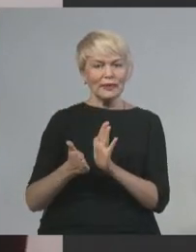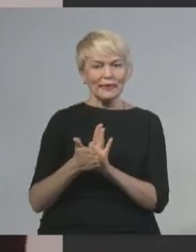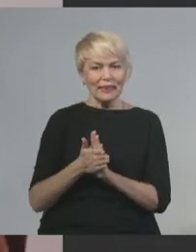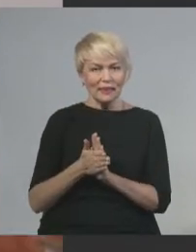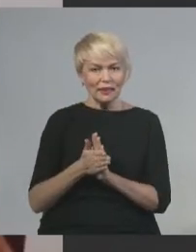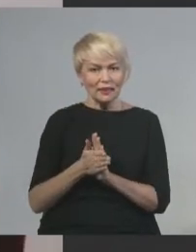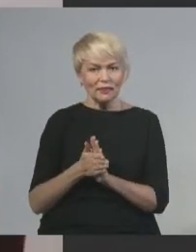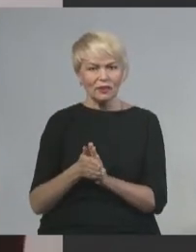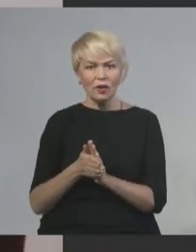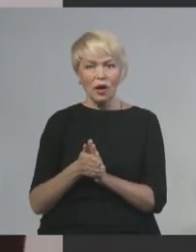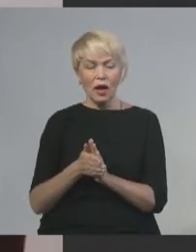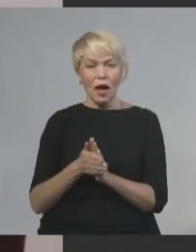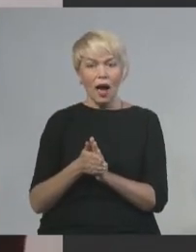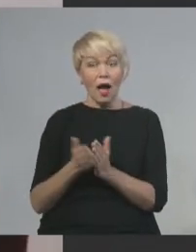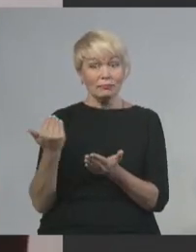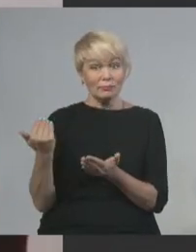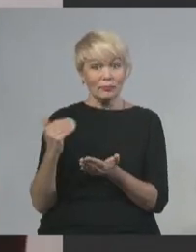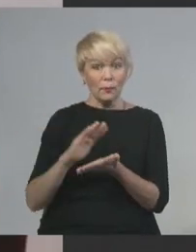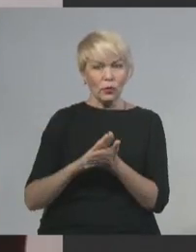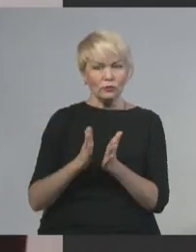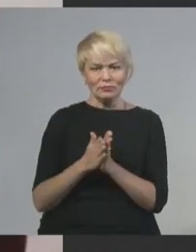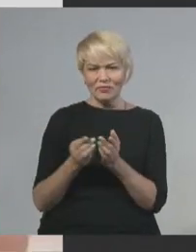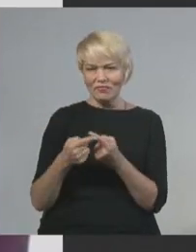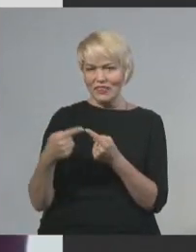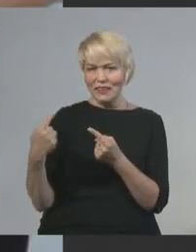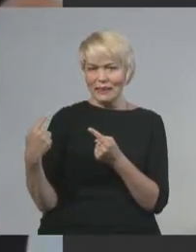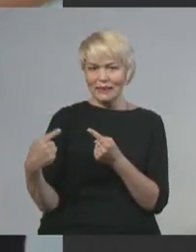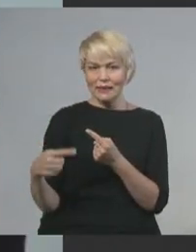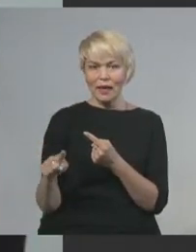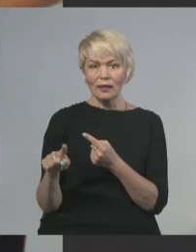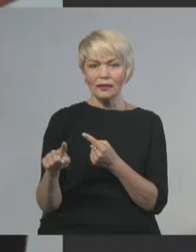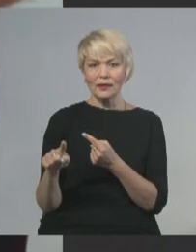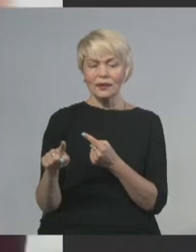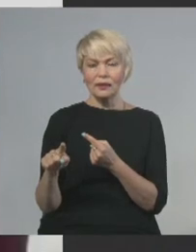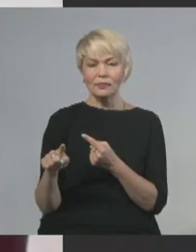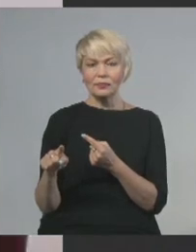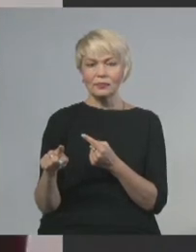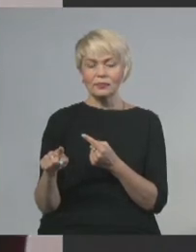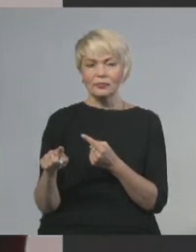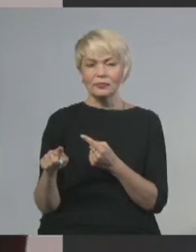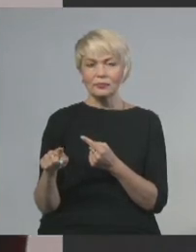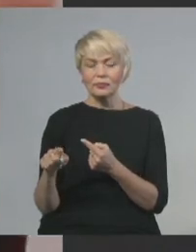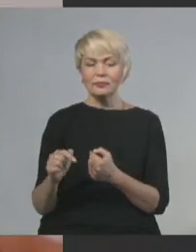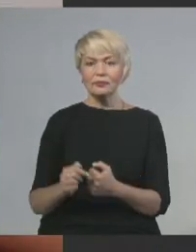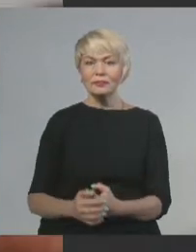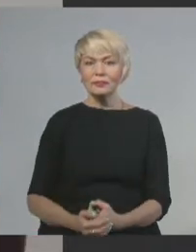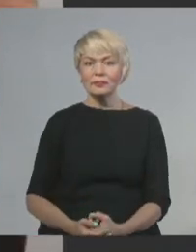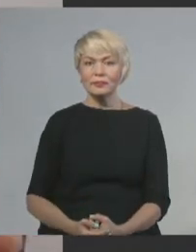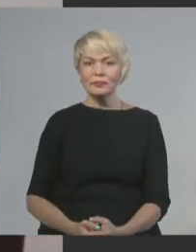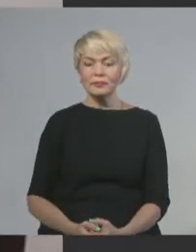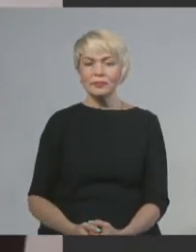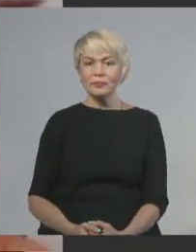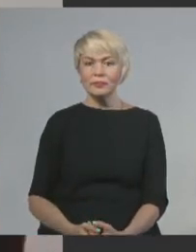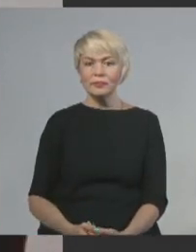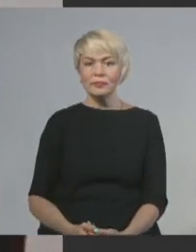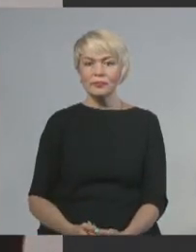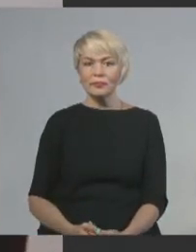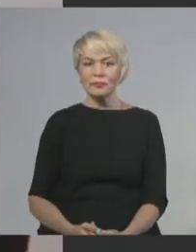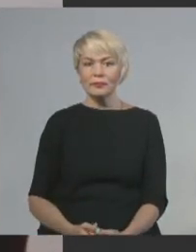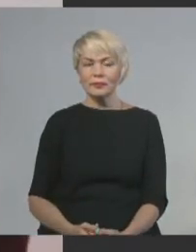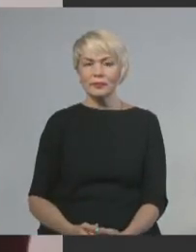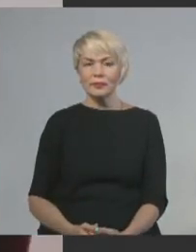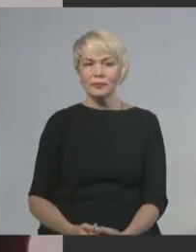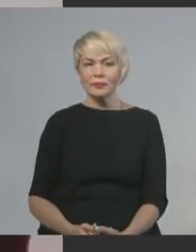consensus of so there was something pretty strong going on with this guy who for the